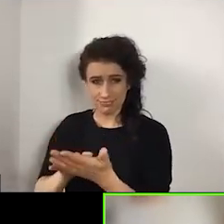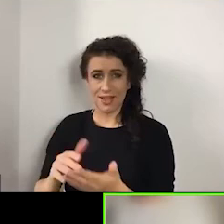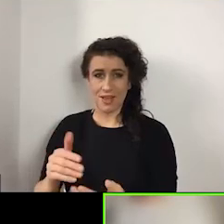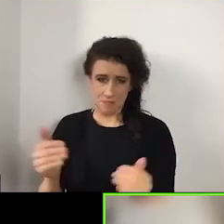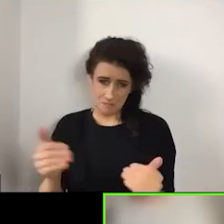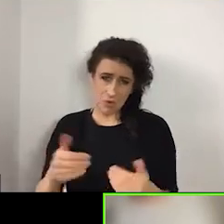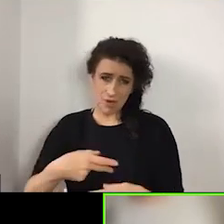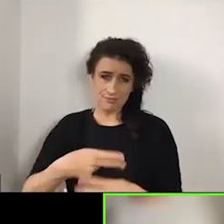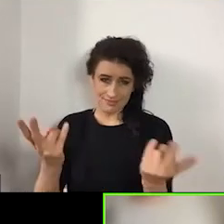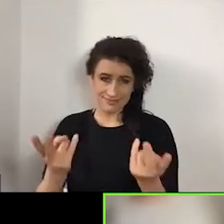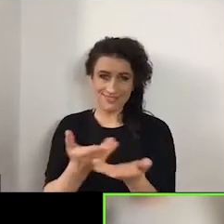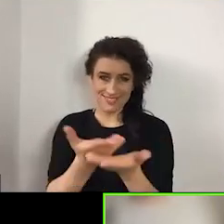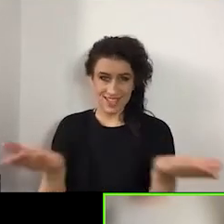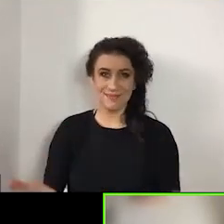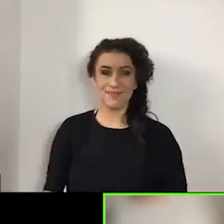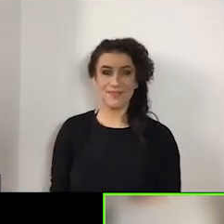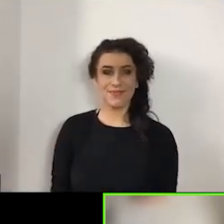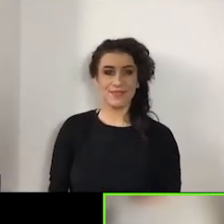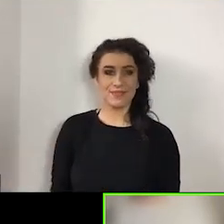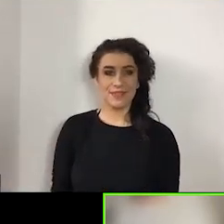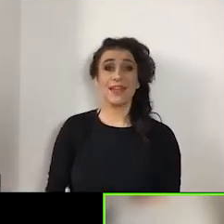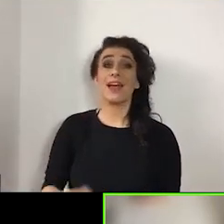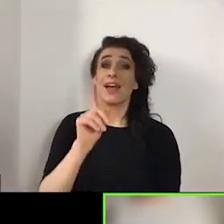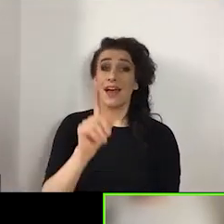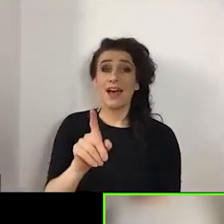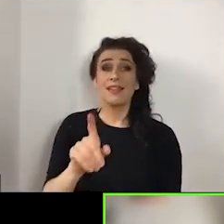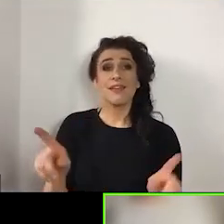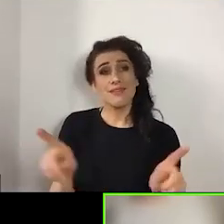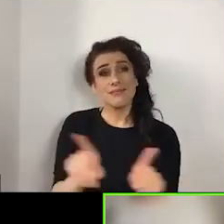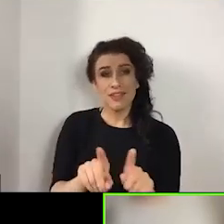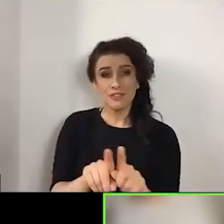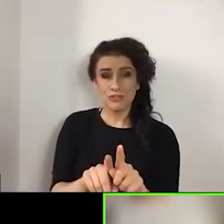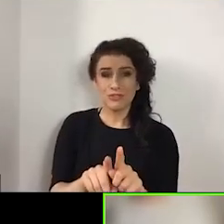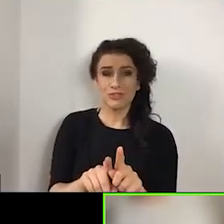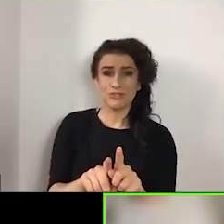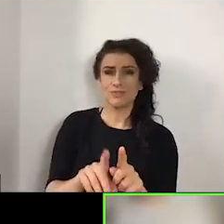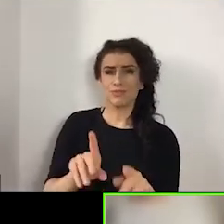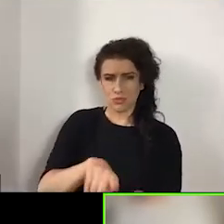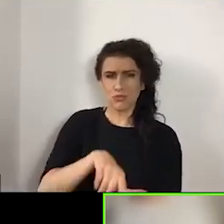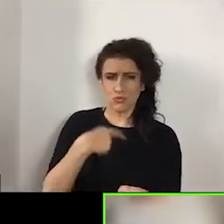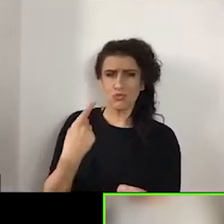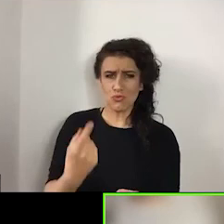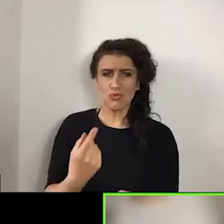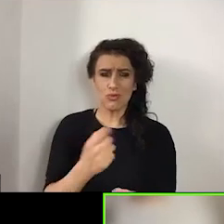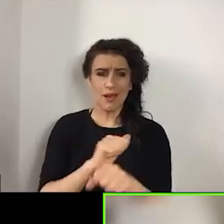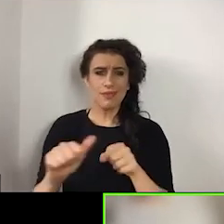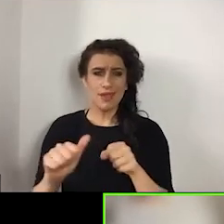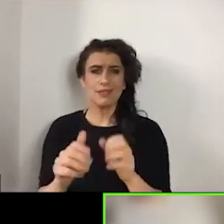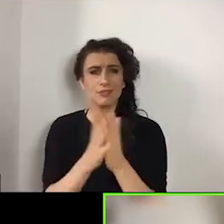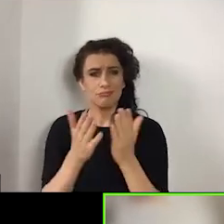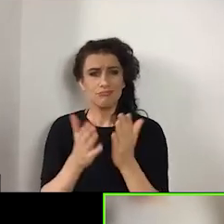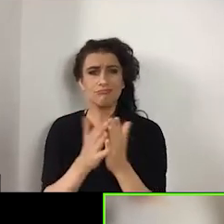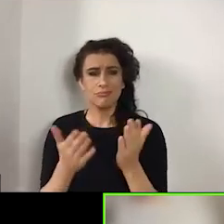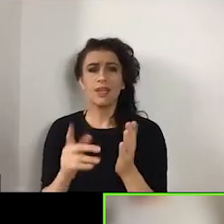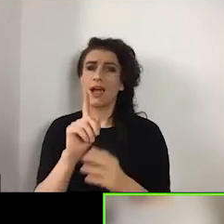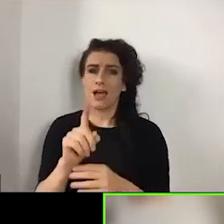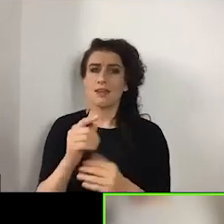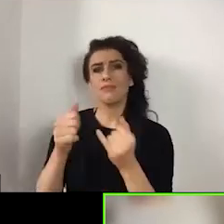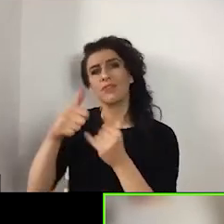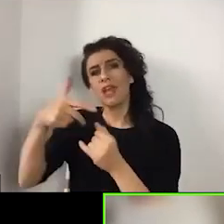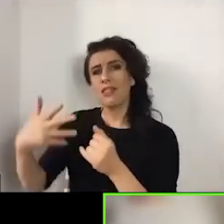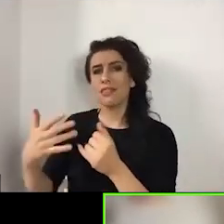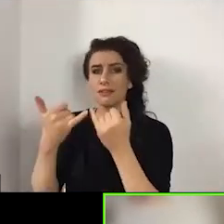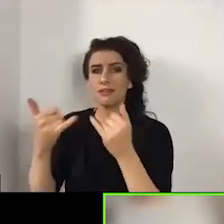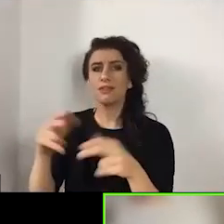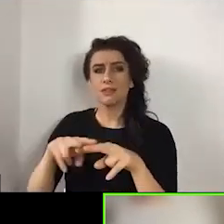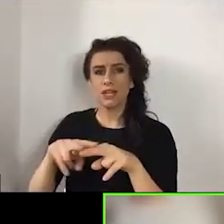thesis, so it's quite long. But I would like to start working on preparing a manual. We have manuals in Spanish, so we give